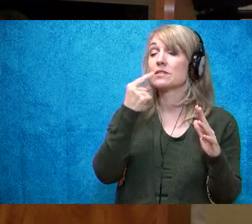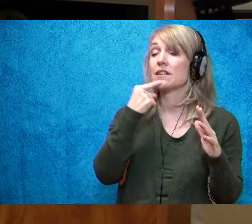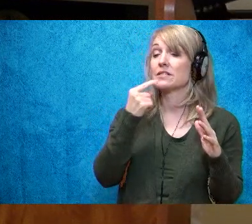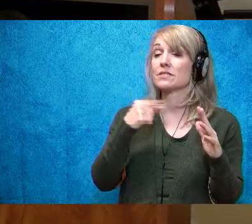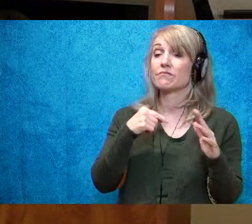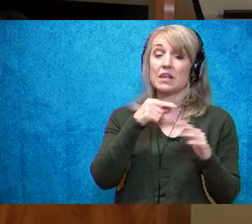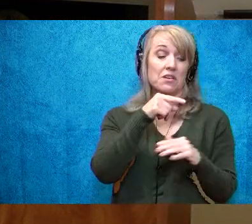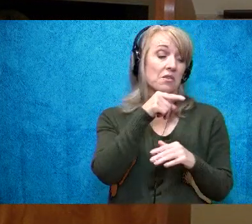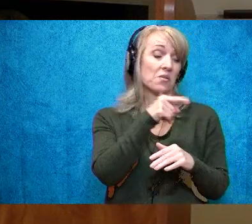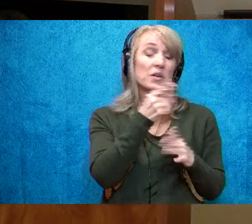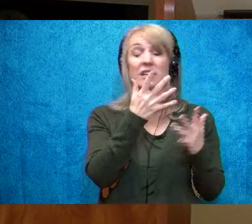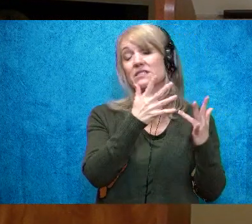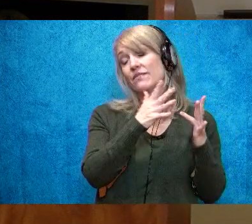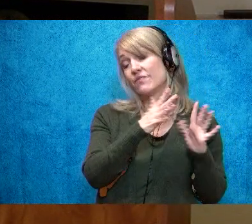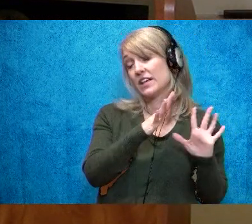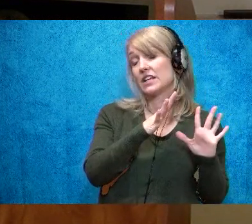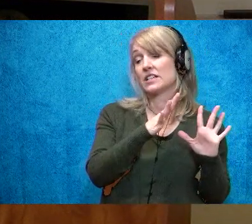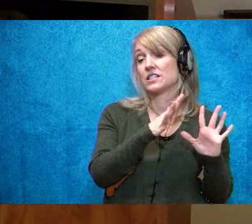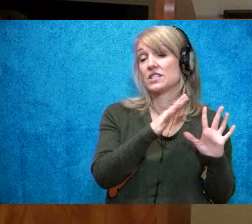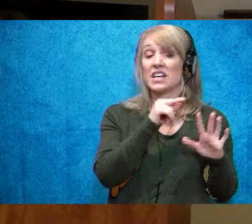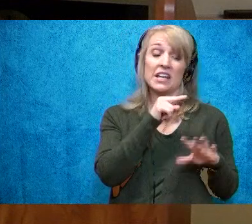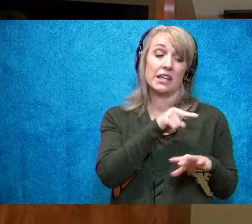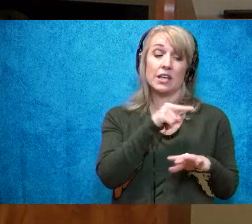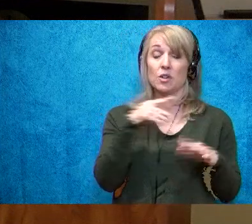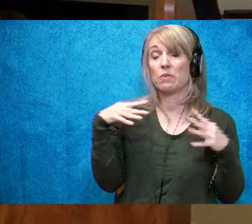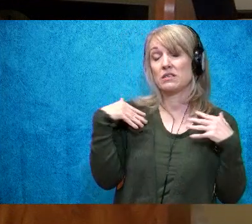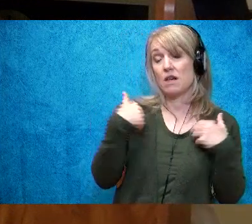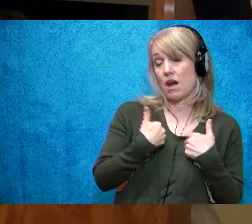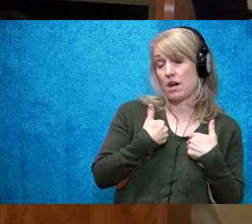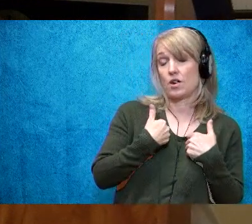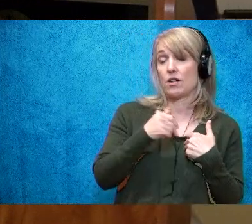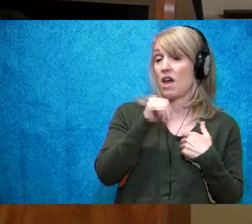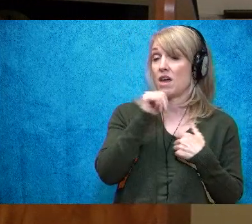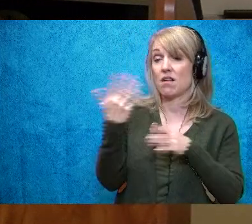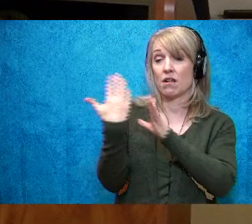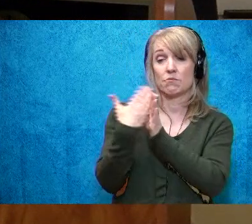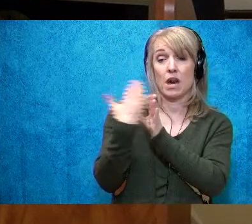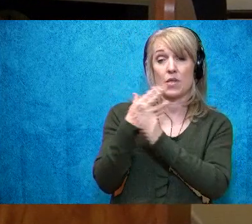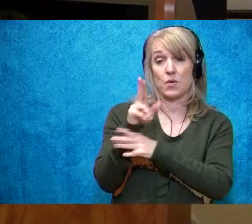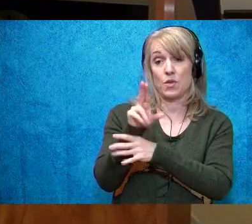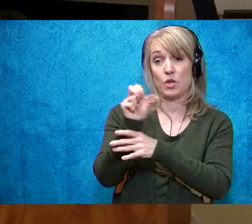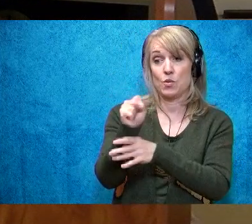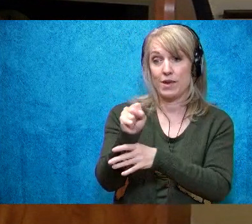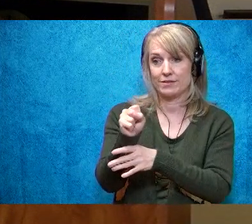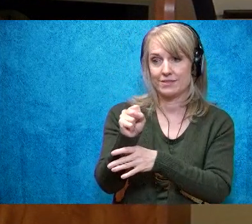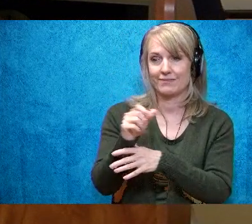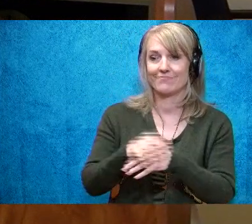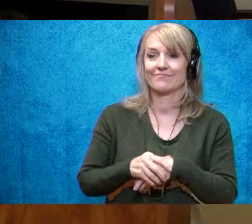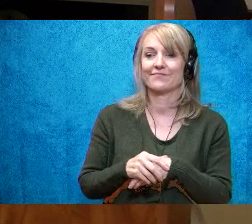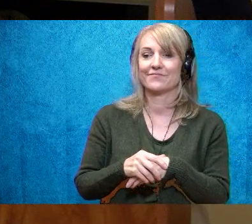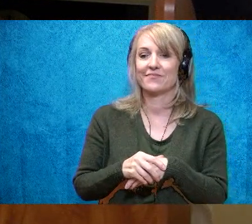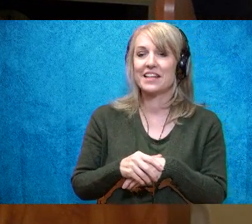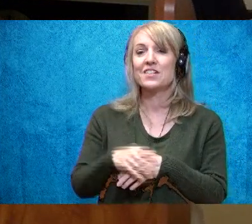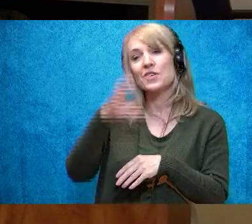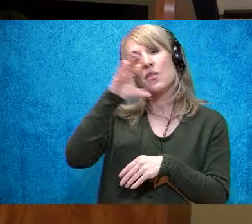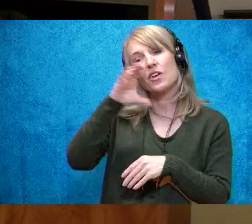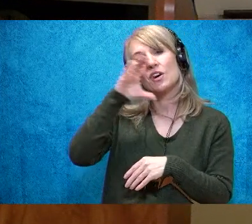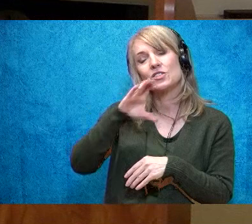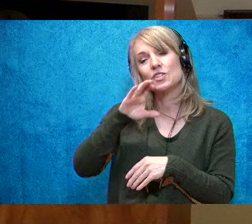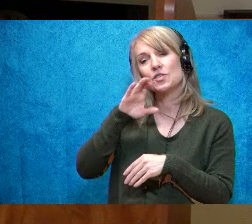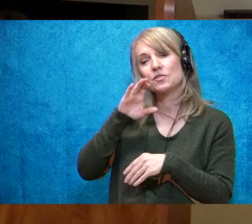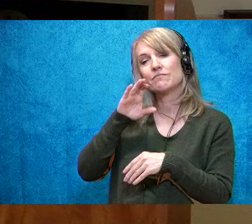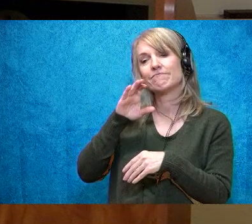quite likely be tired and he won't mess with me. So this cartoon is, again, it's a pointed message. It's speaking